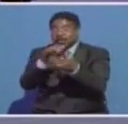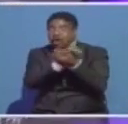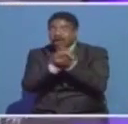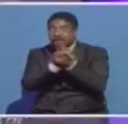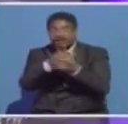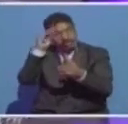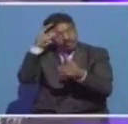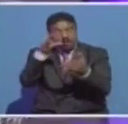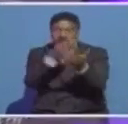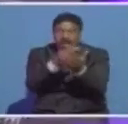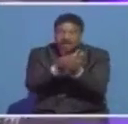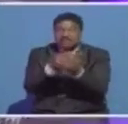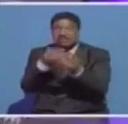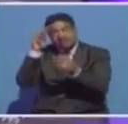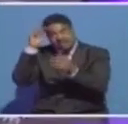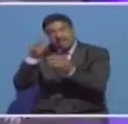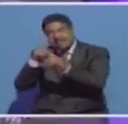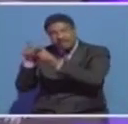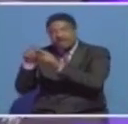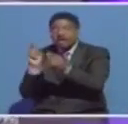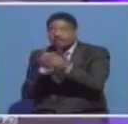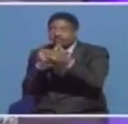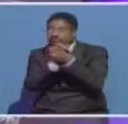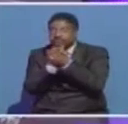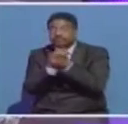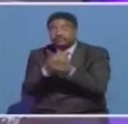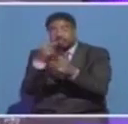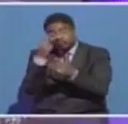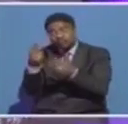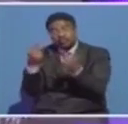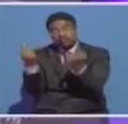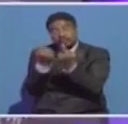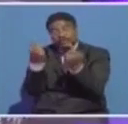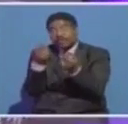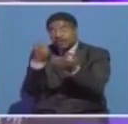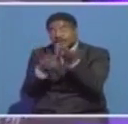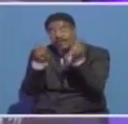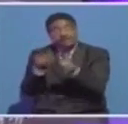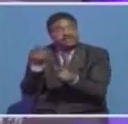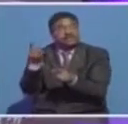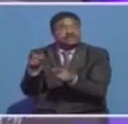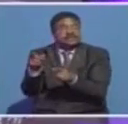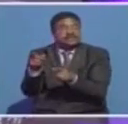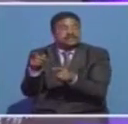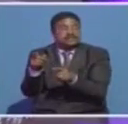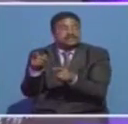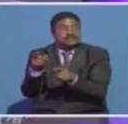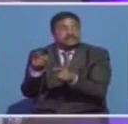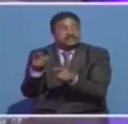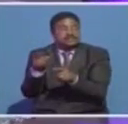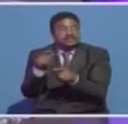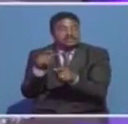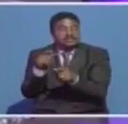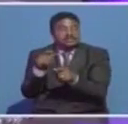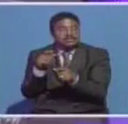a partner in this, and they have to come on board. We look at the situation, and funds will definitely be found from the contingency.